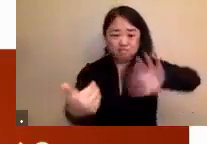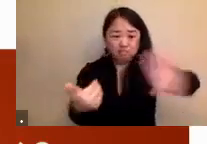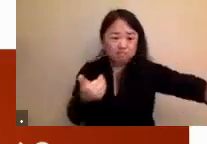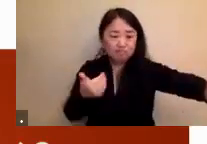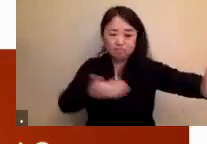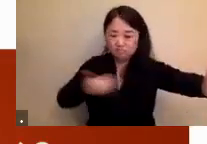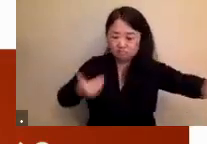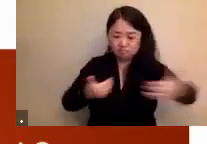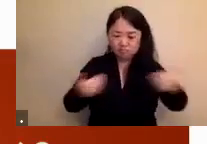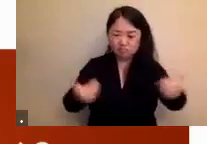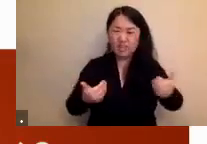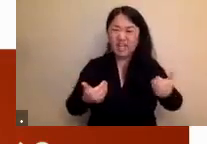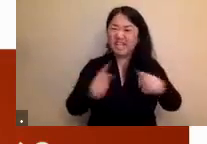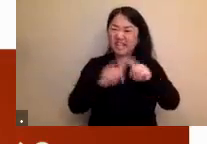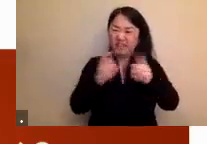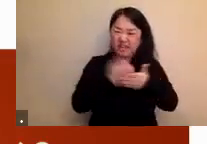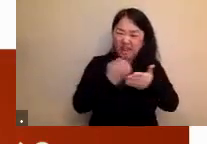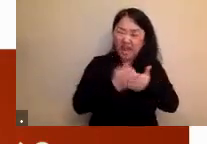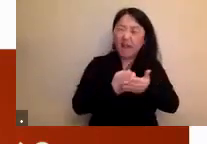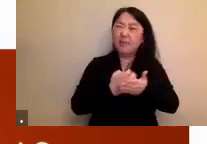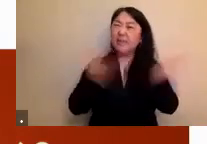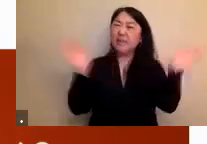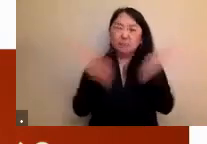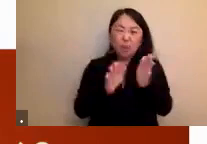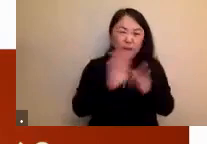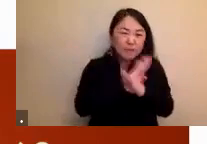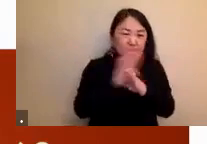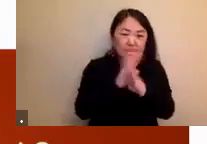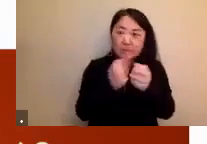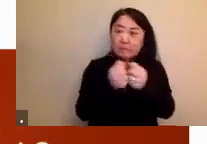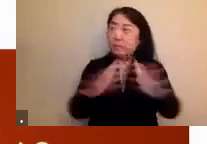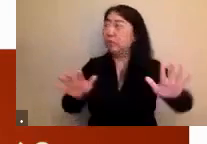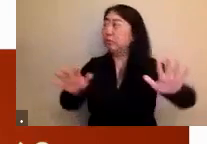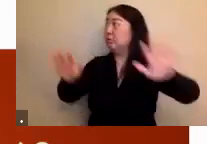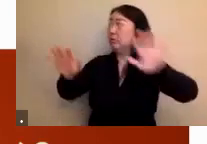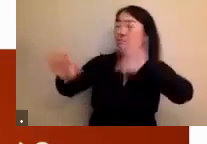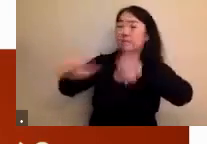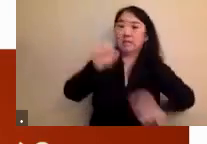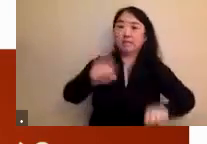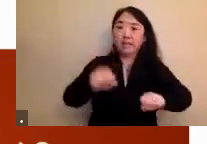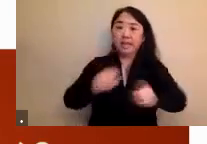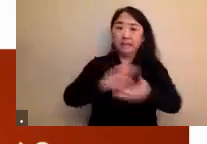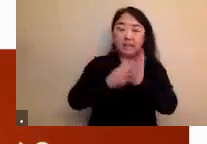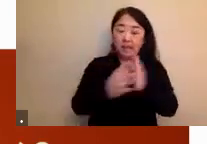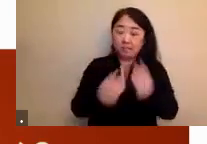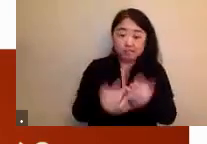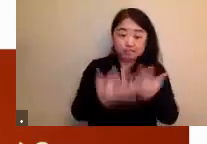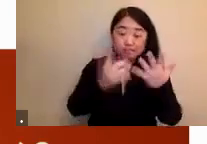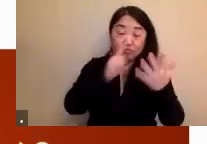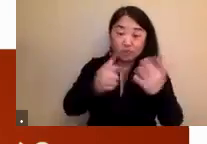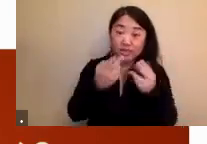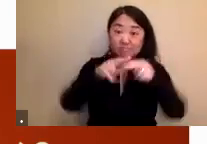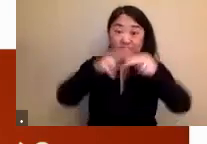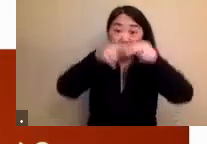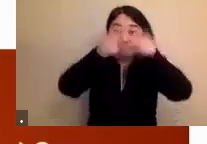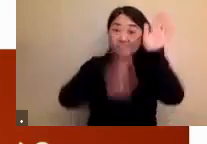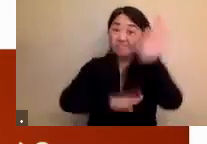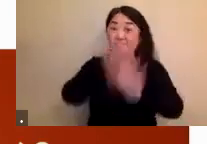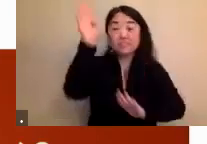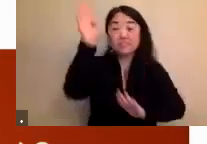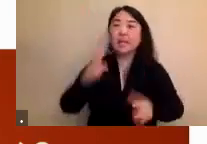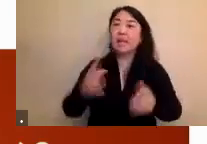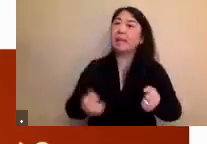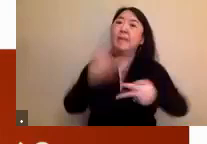Economies were broken up. Small businesses lost their abilities to thrive, and many people lost their homes and